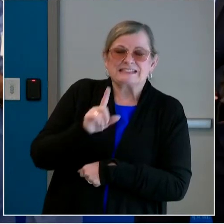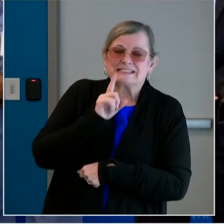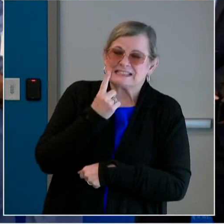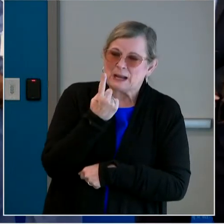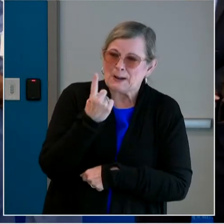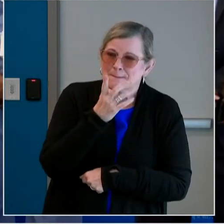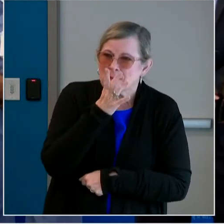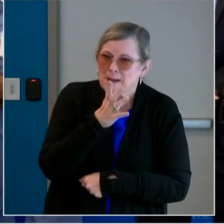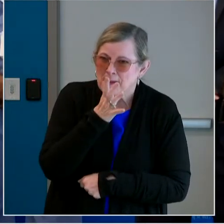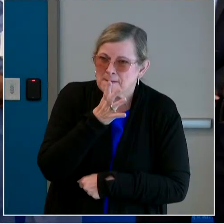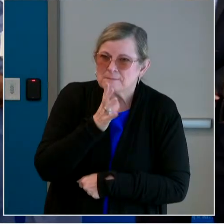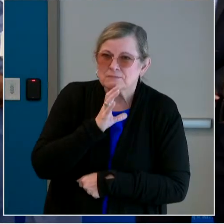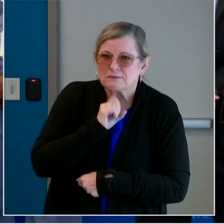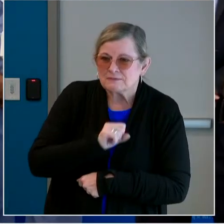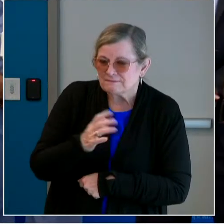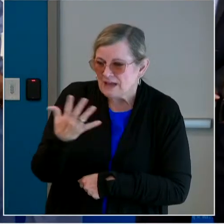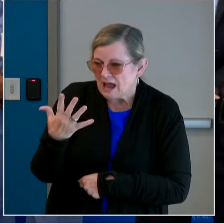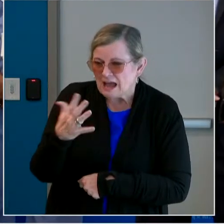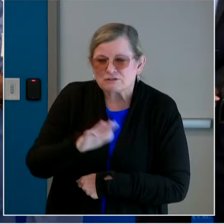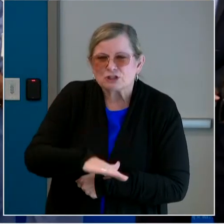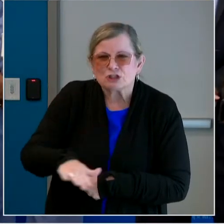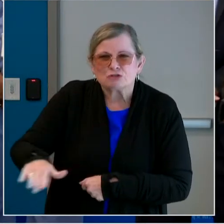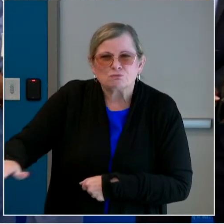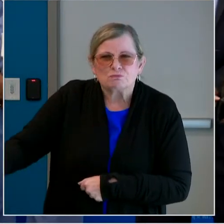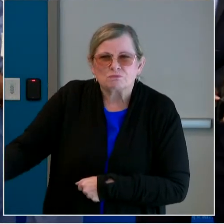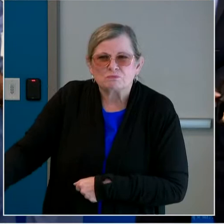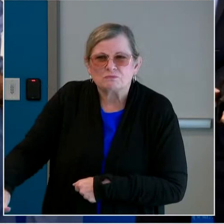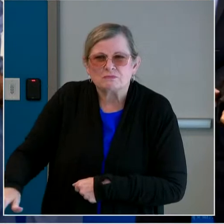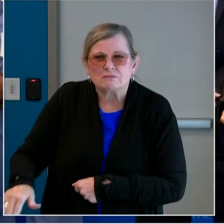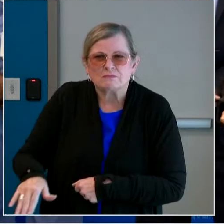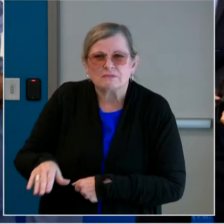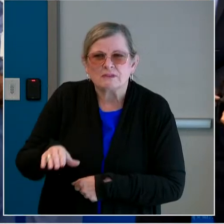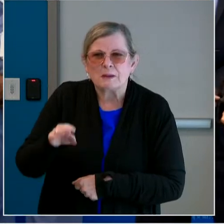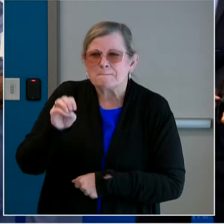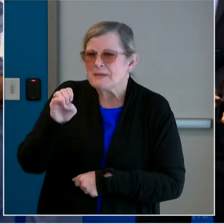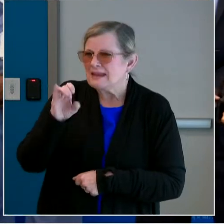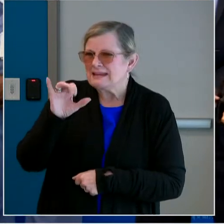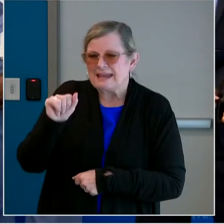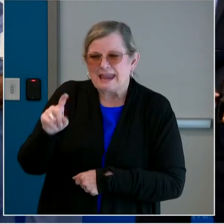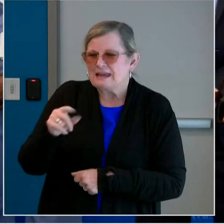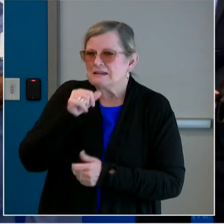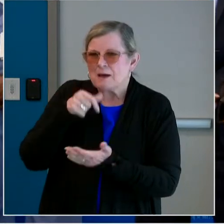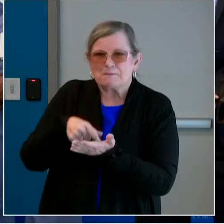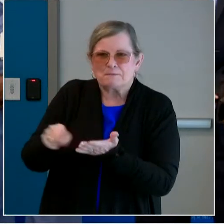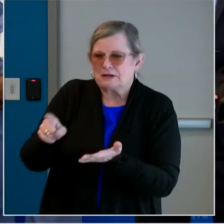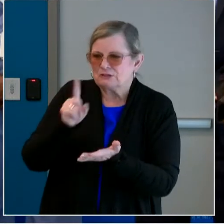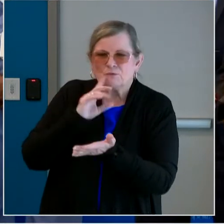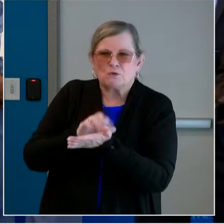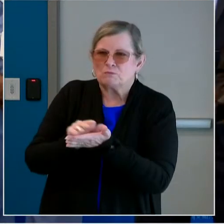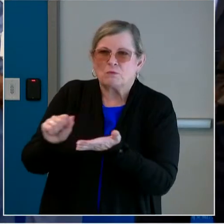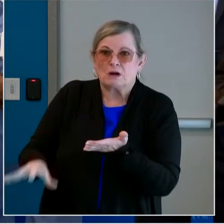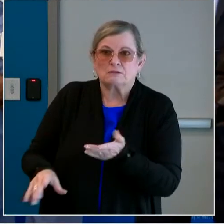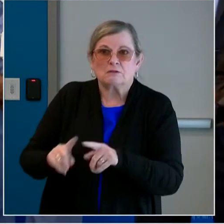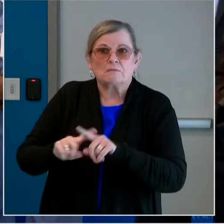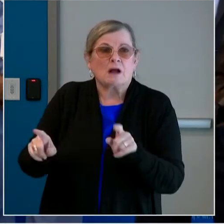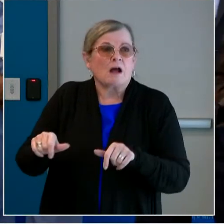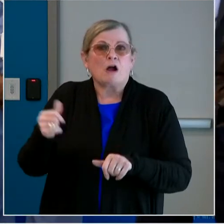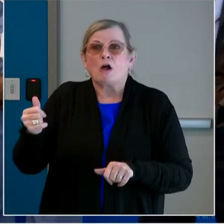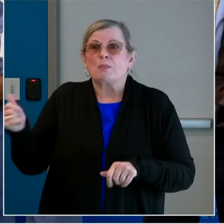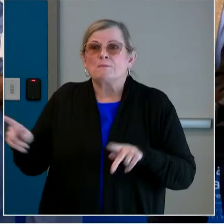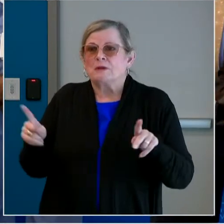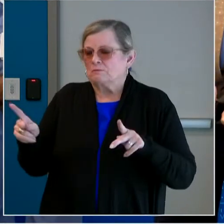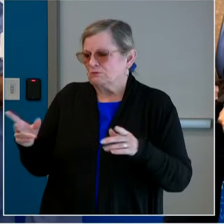Medicaid wouldn't pay for her abortion, so it was paid for by abortion funds supported through the generosity of donors. I do this work for